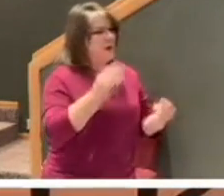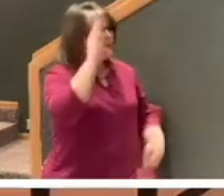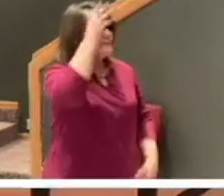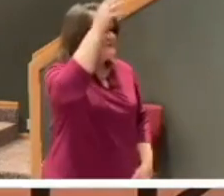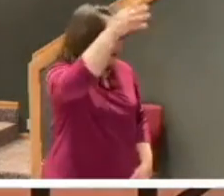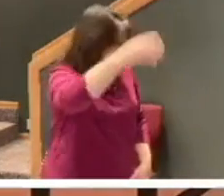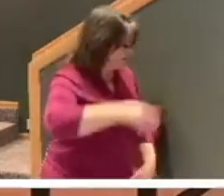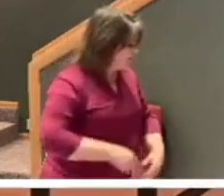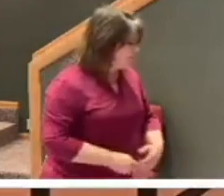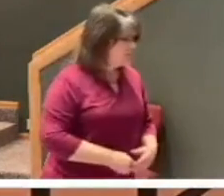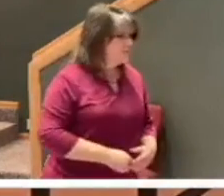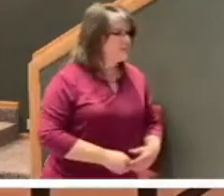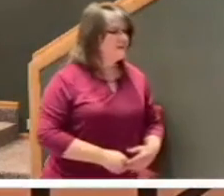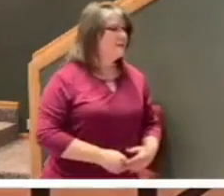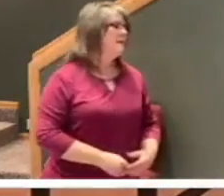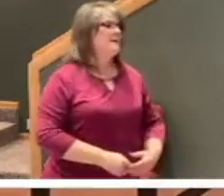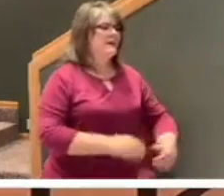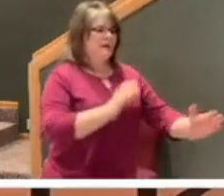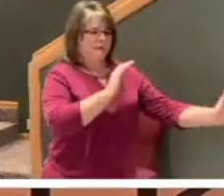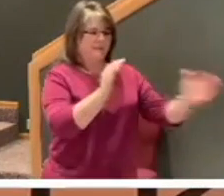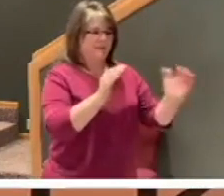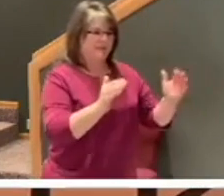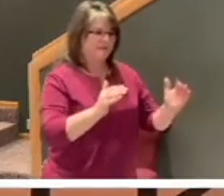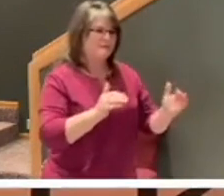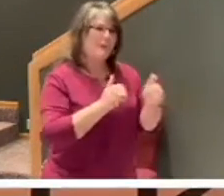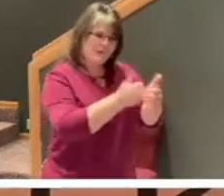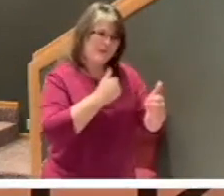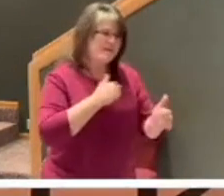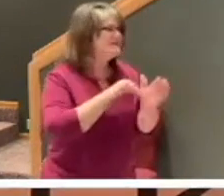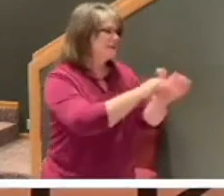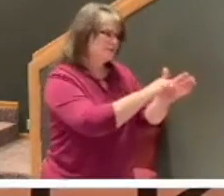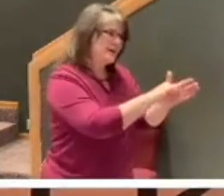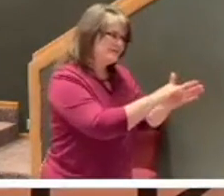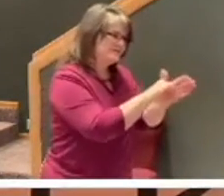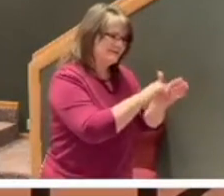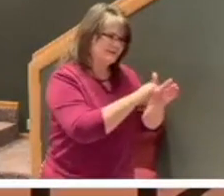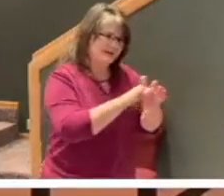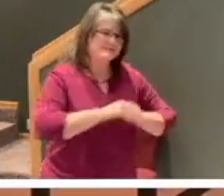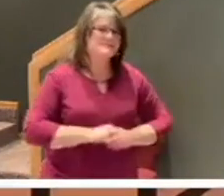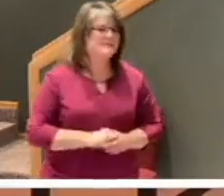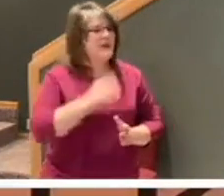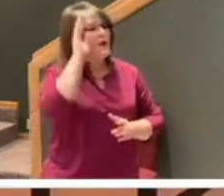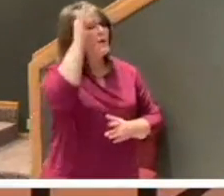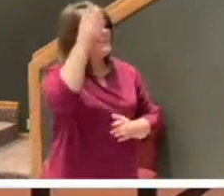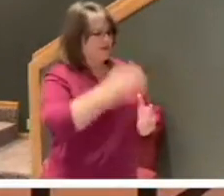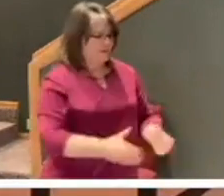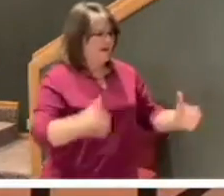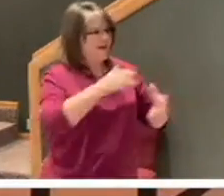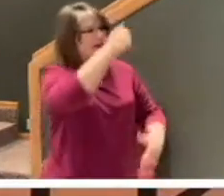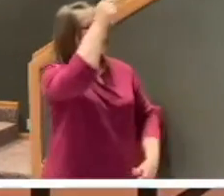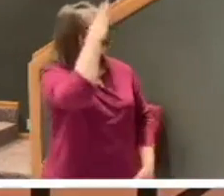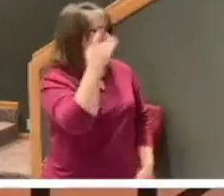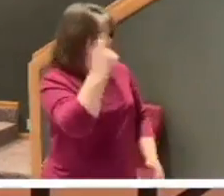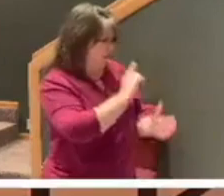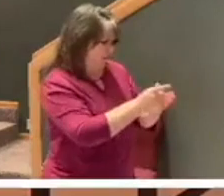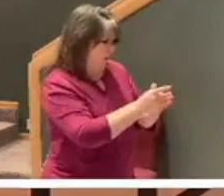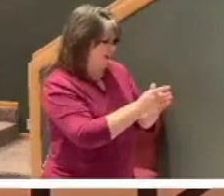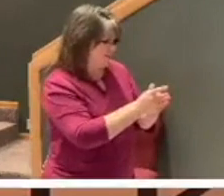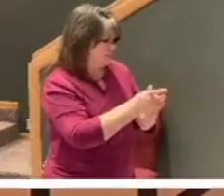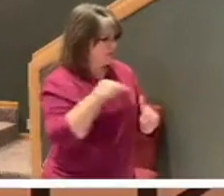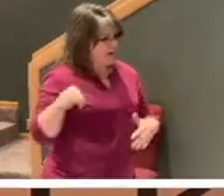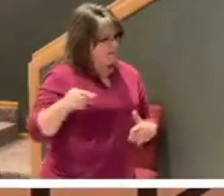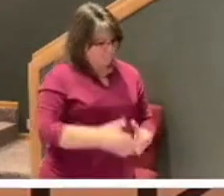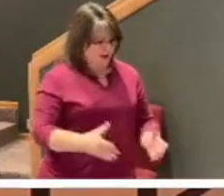pretend it's a metaphor. Go with it. It's an illustration. Pretend this bucket is God for a moment,